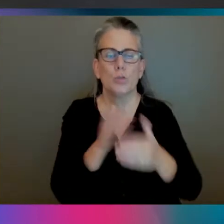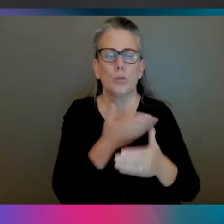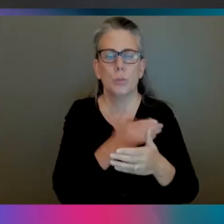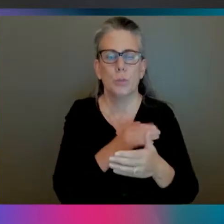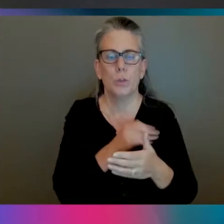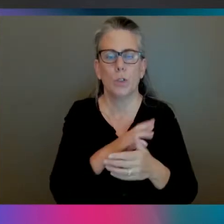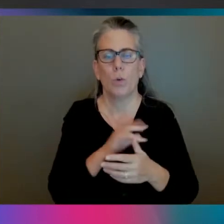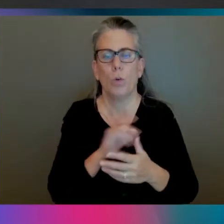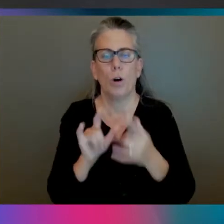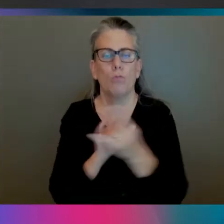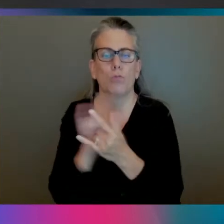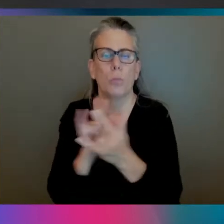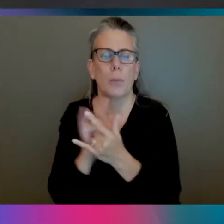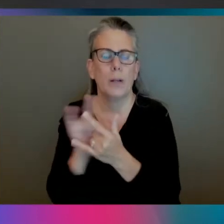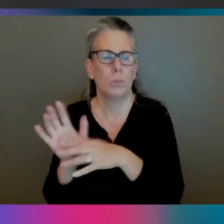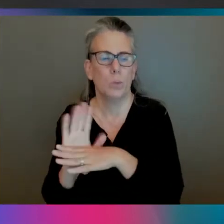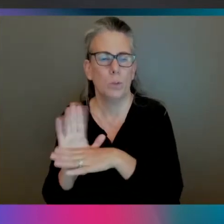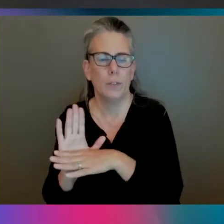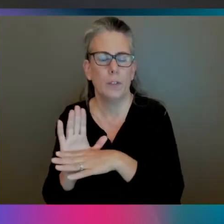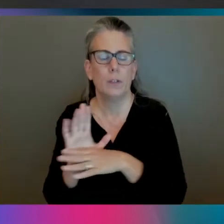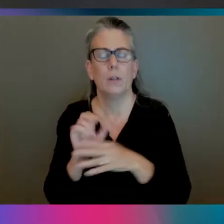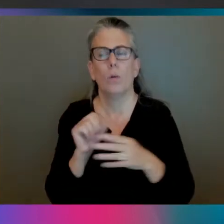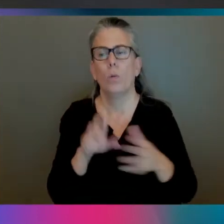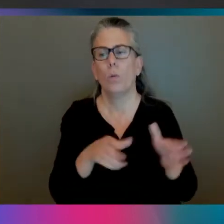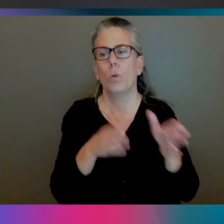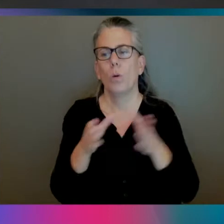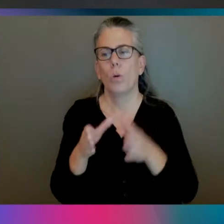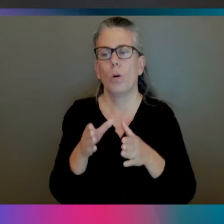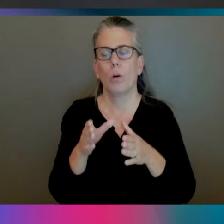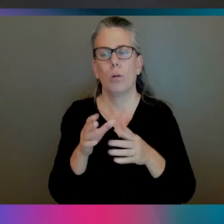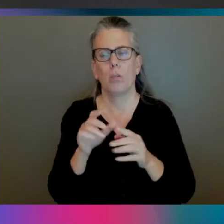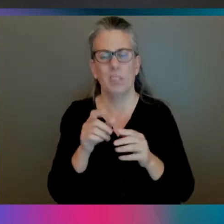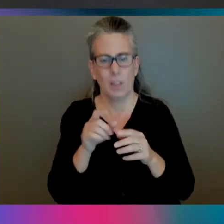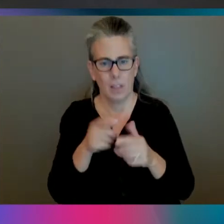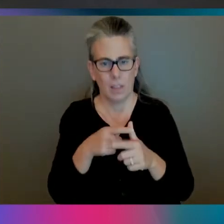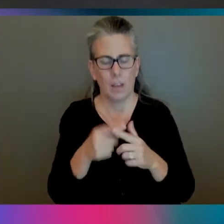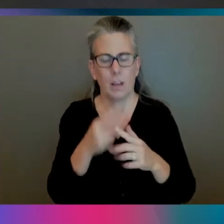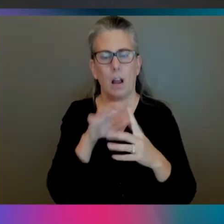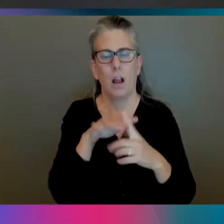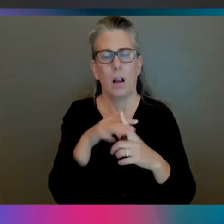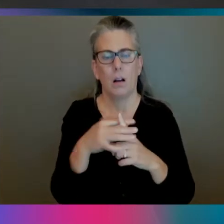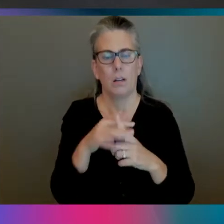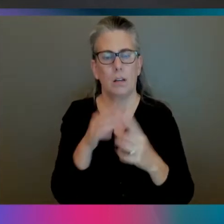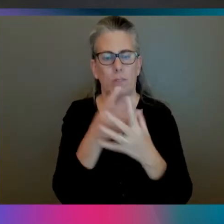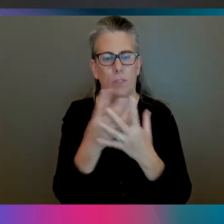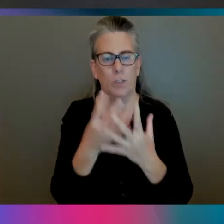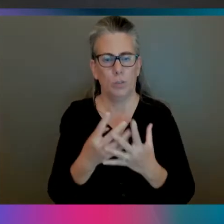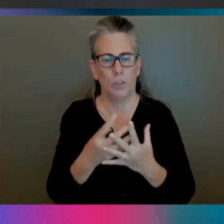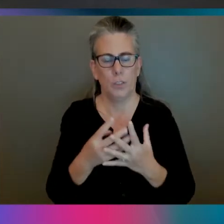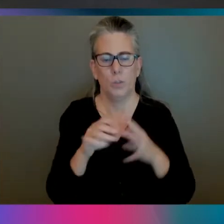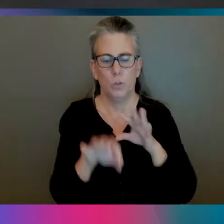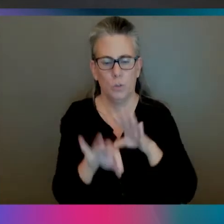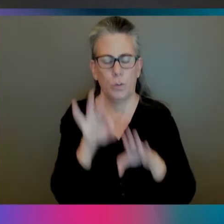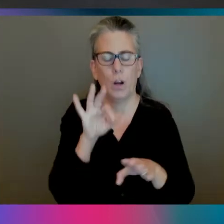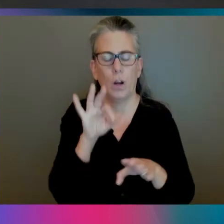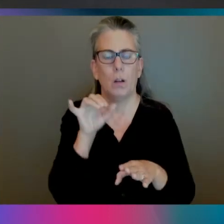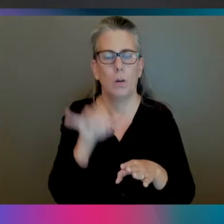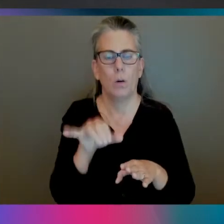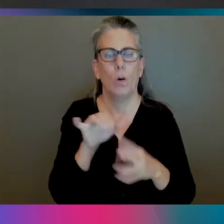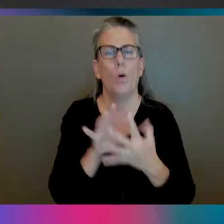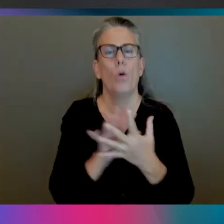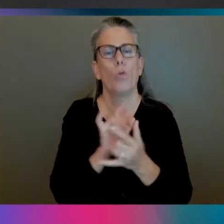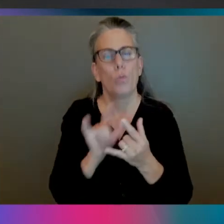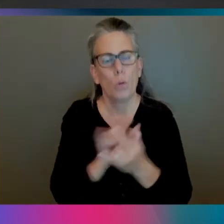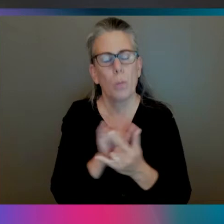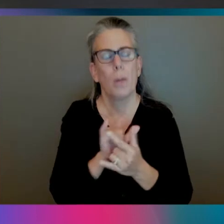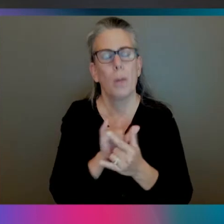like the content filtering to figure out that there was romance in that thing, and then to make an attribute of this. We want to do some feature